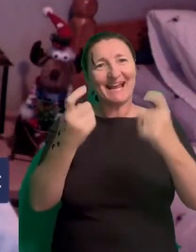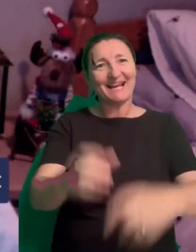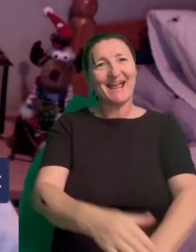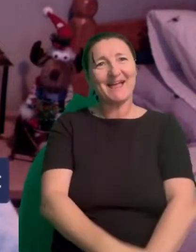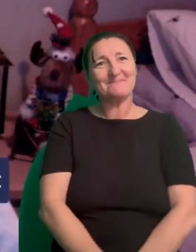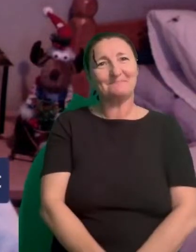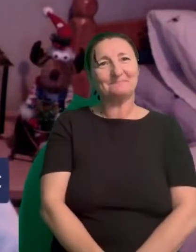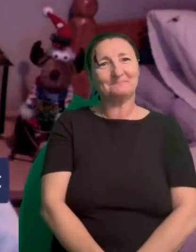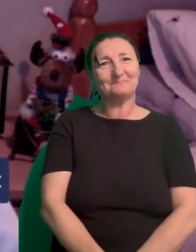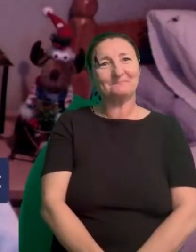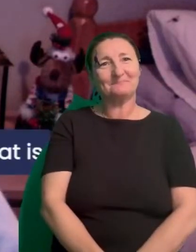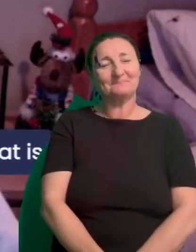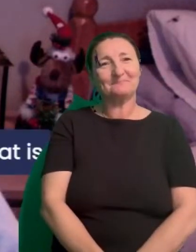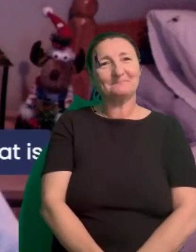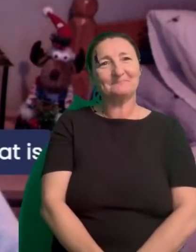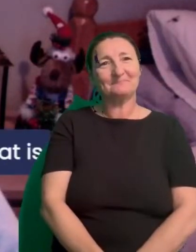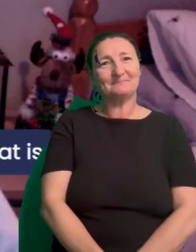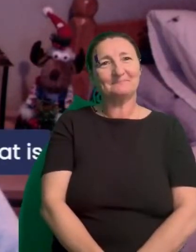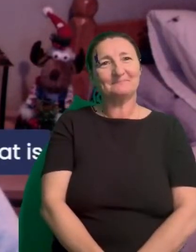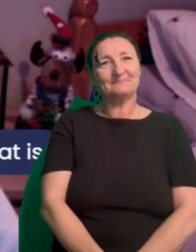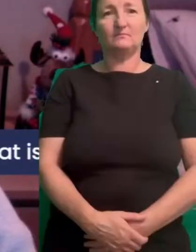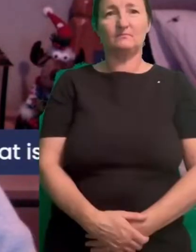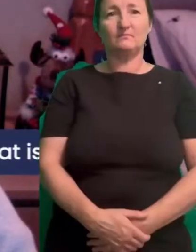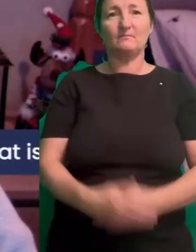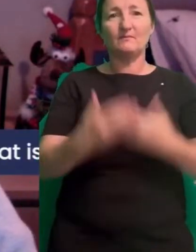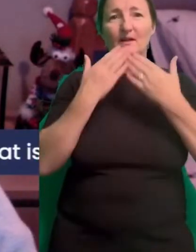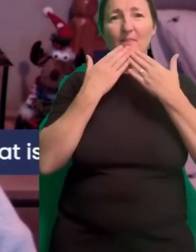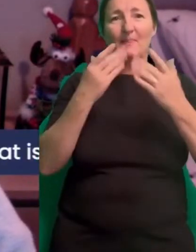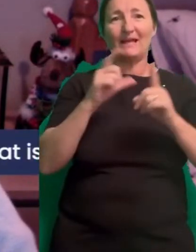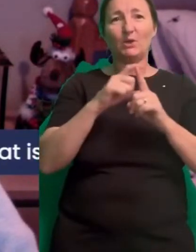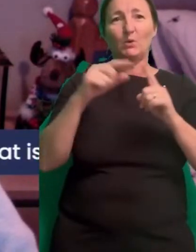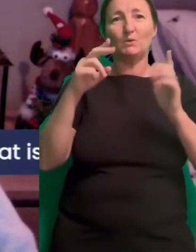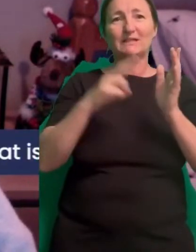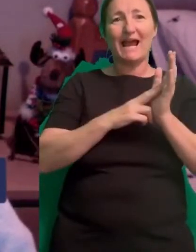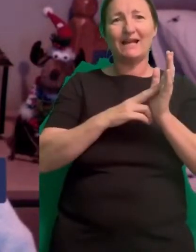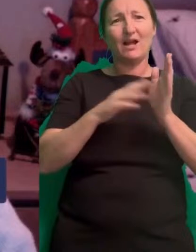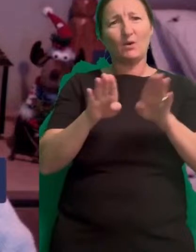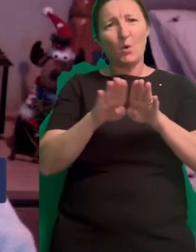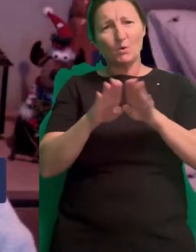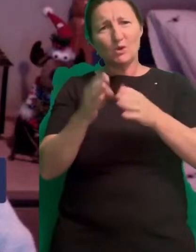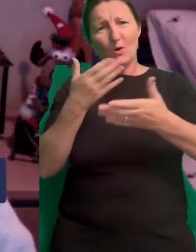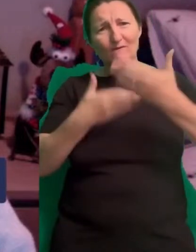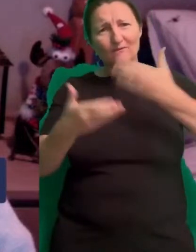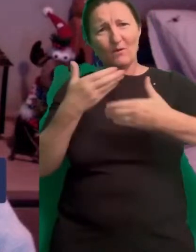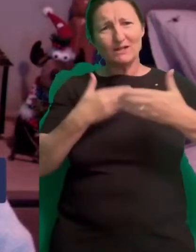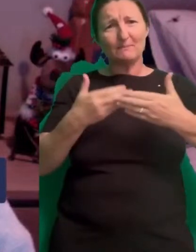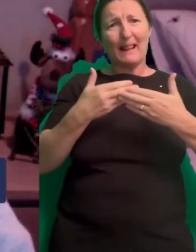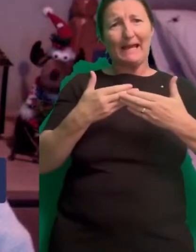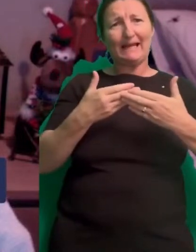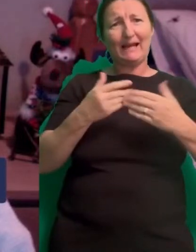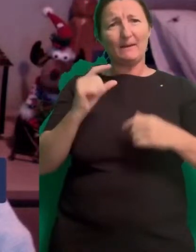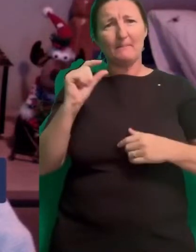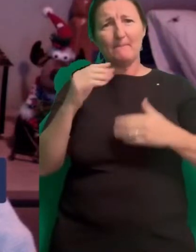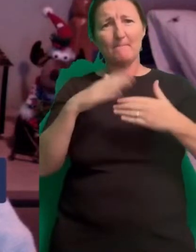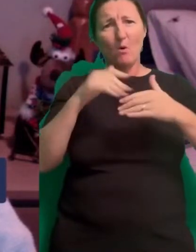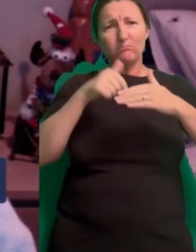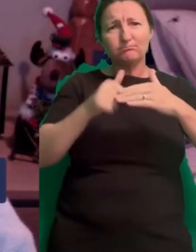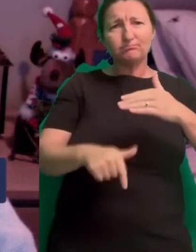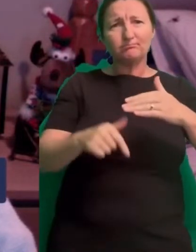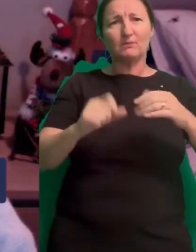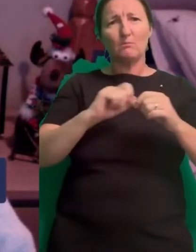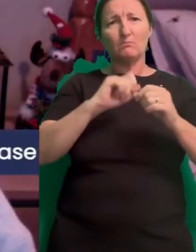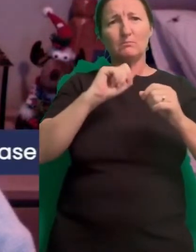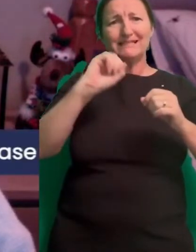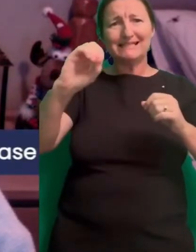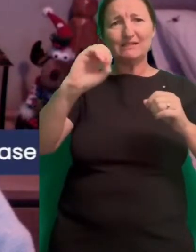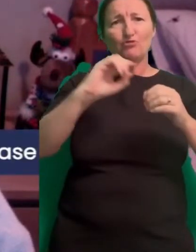for explaining a little bit more about Zero Project Conference and the announcement that is going to be coming up later on the